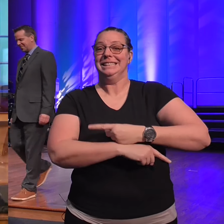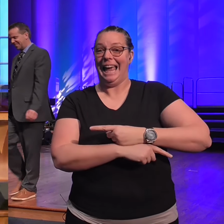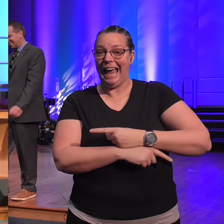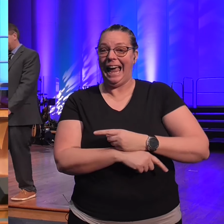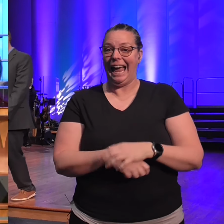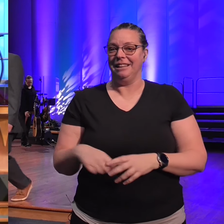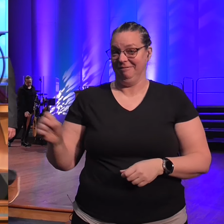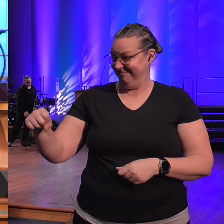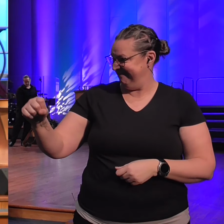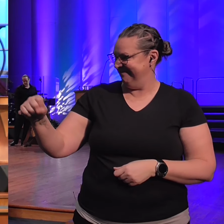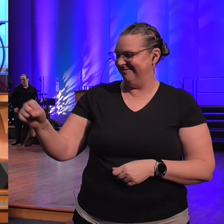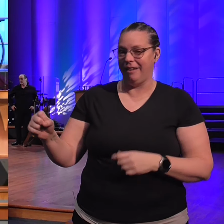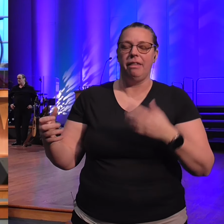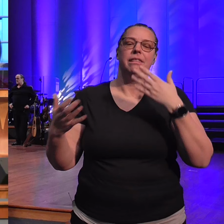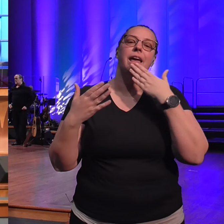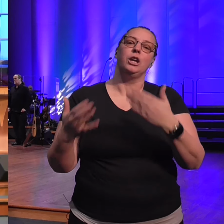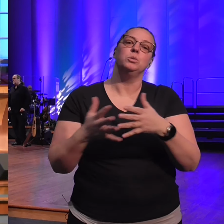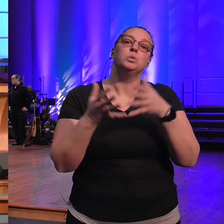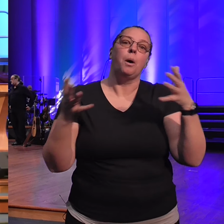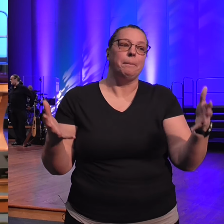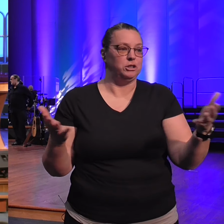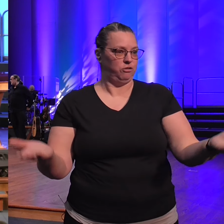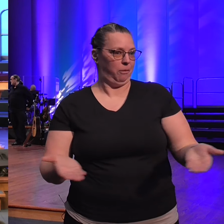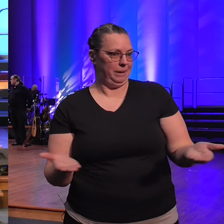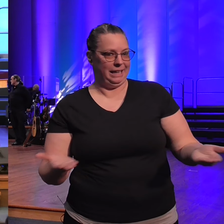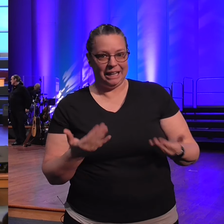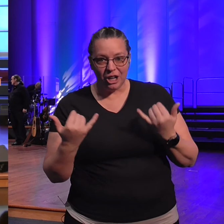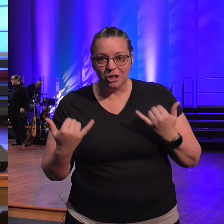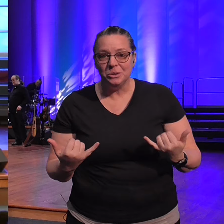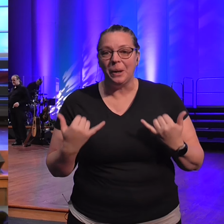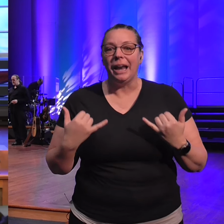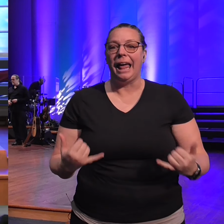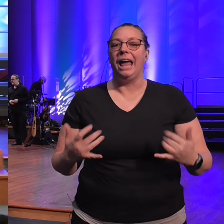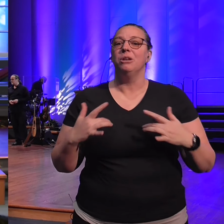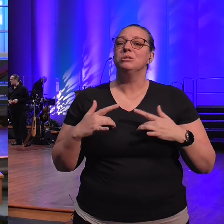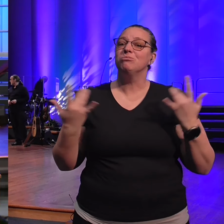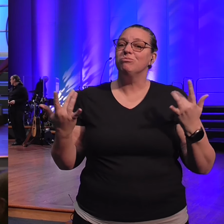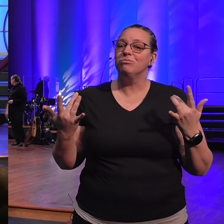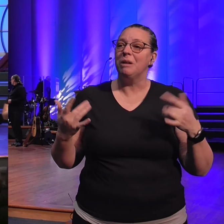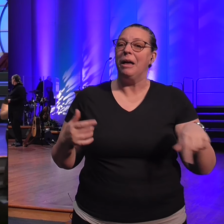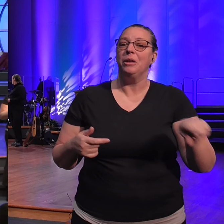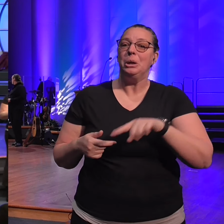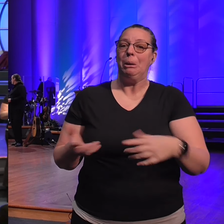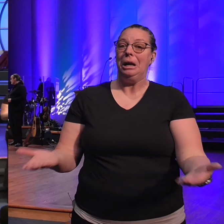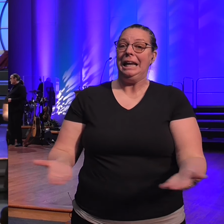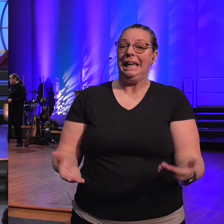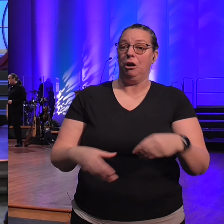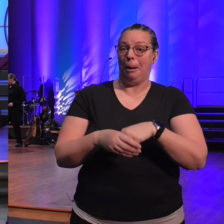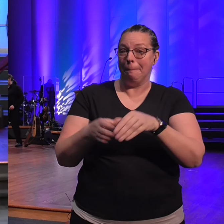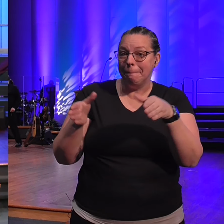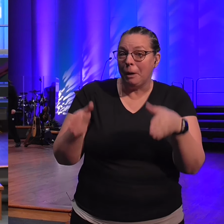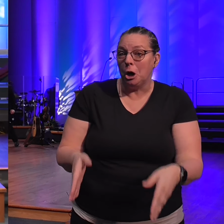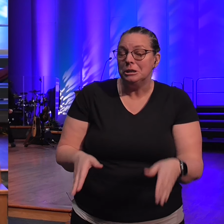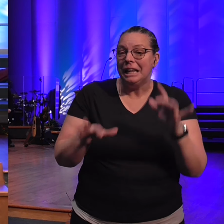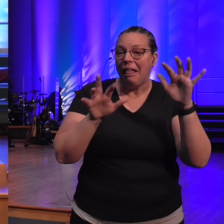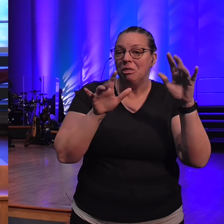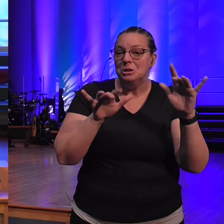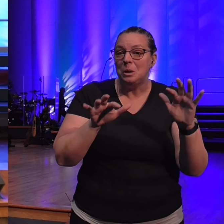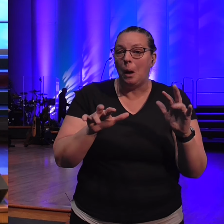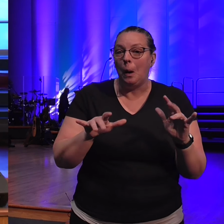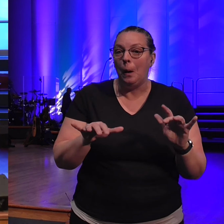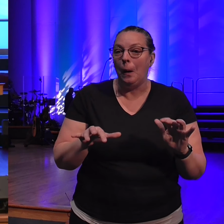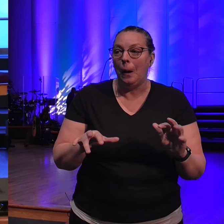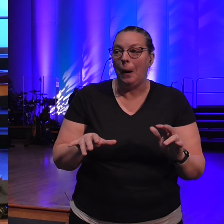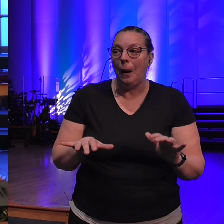It is. Thank you so much for being here with us today. We are delighted to have those of you in our sanctuary who ventured out into the